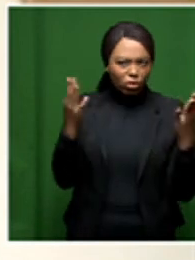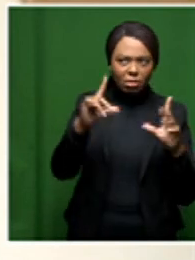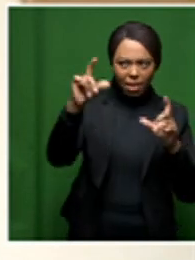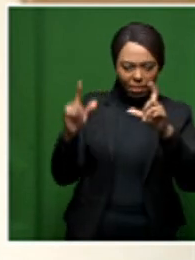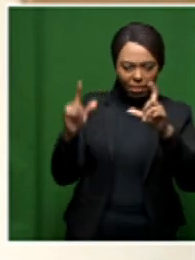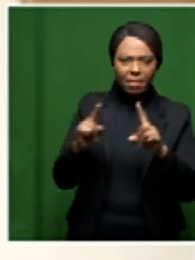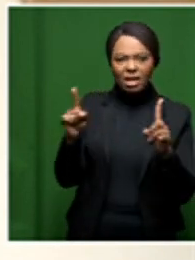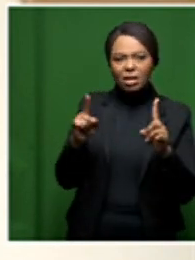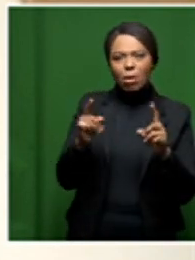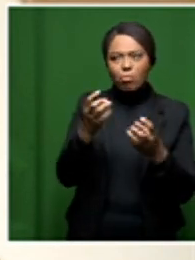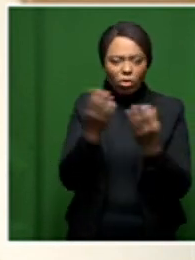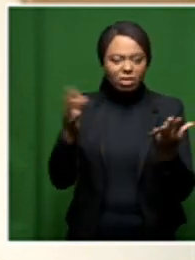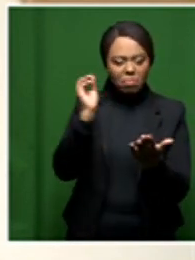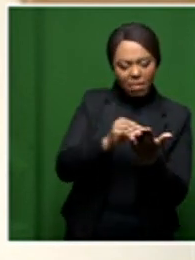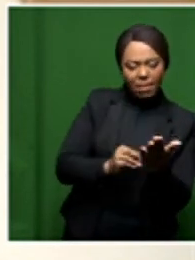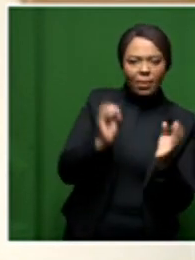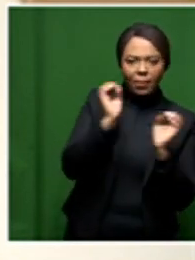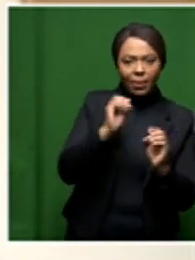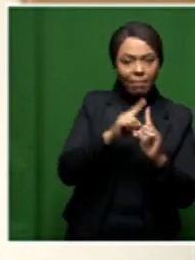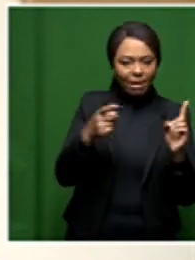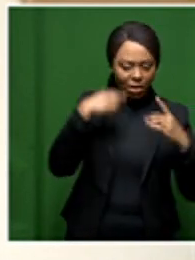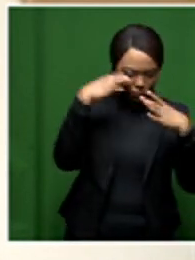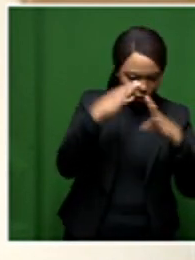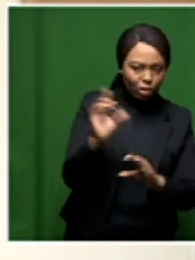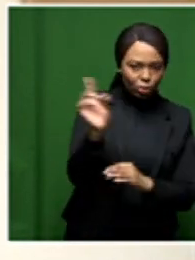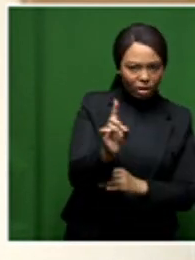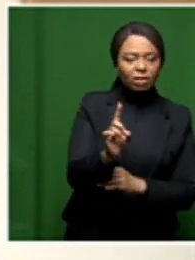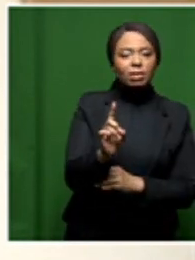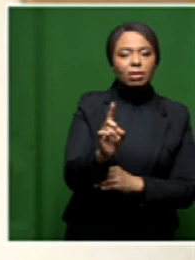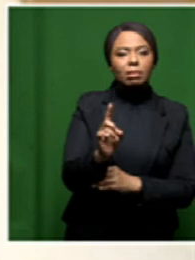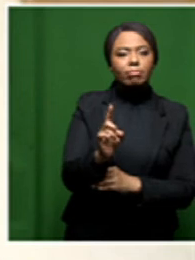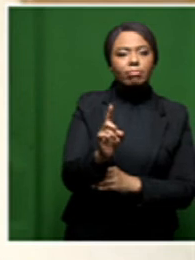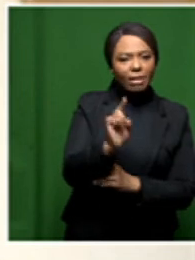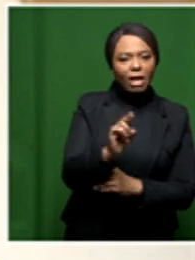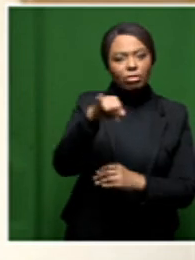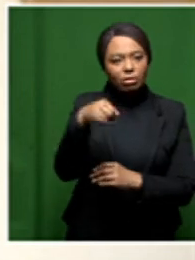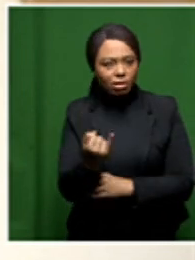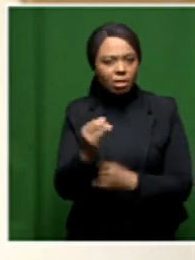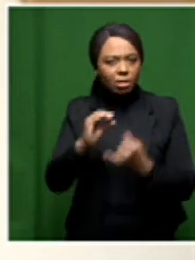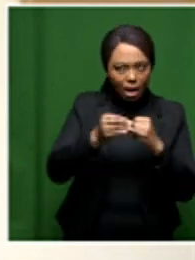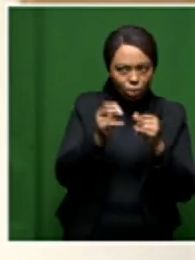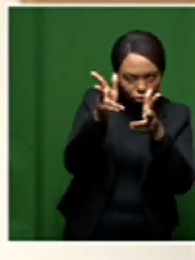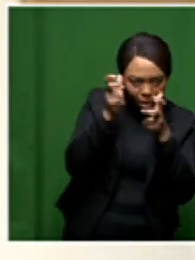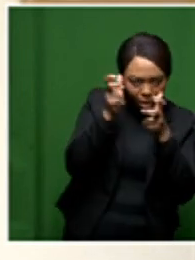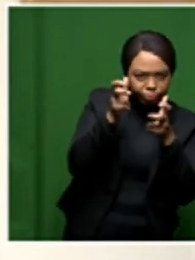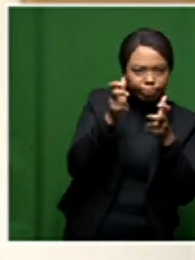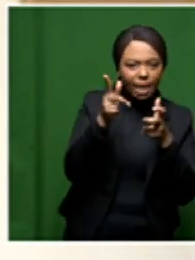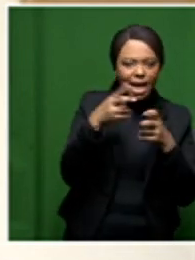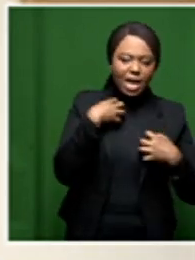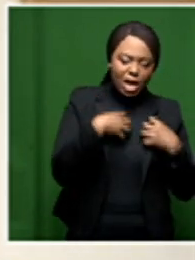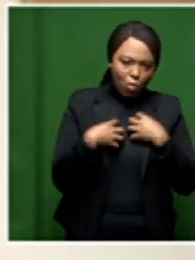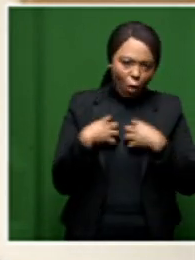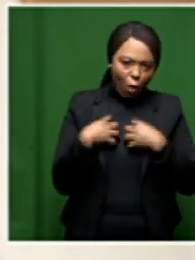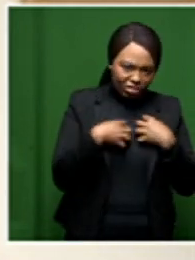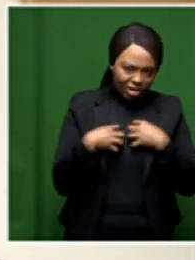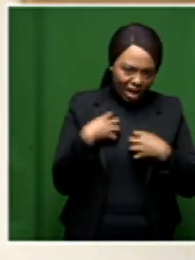but what I tried to focus on and what I spoke to the publisher was, you know, just to try and capture that emotion. So I chose an